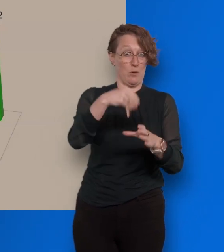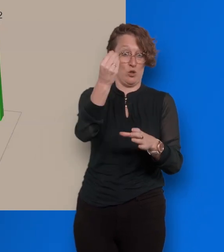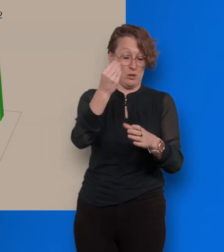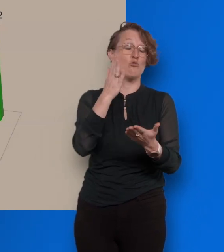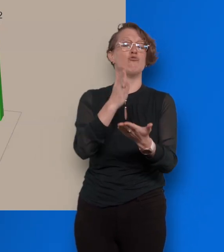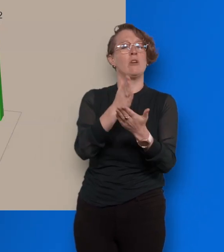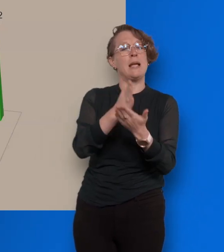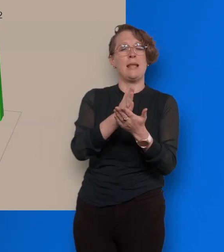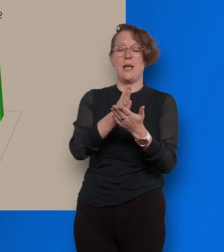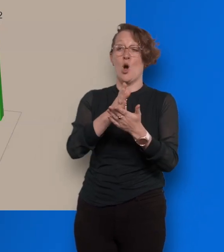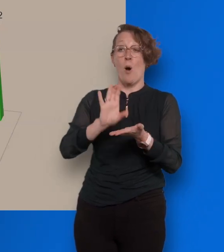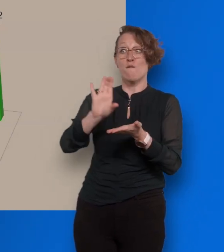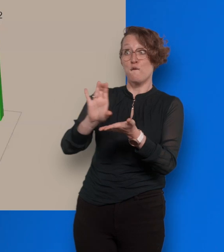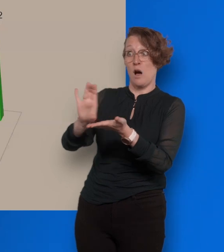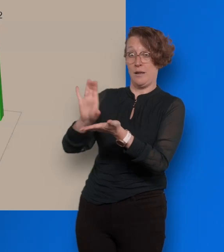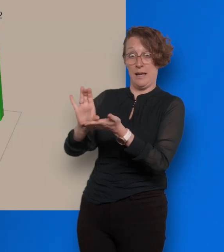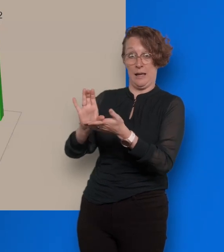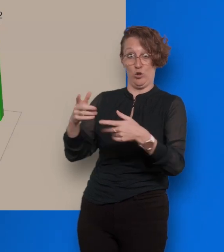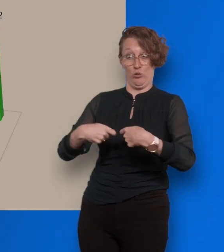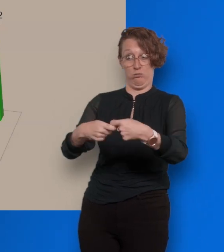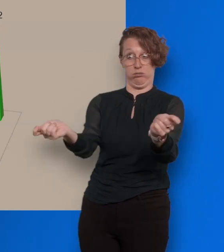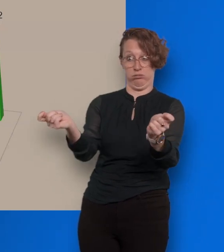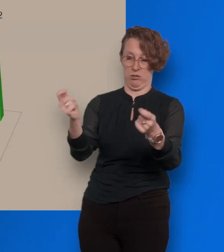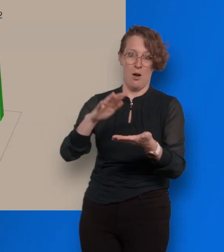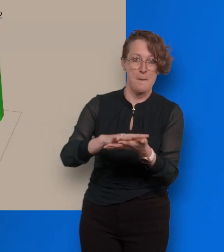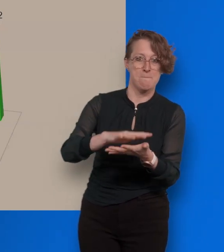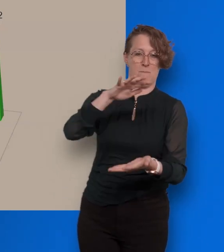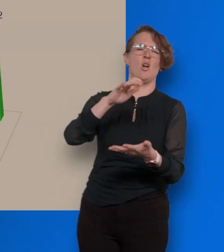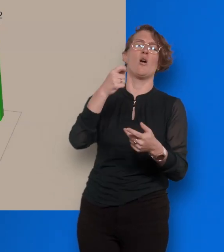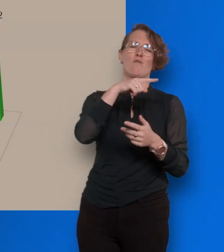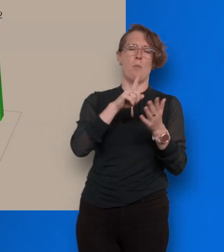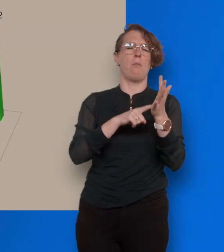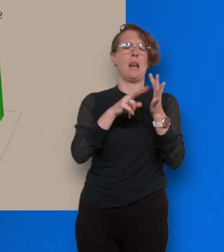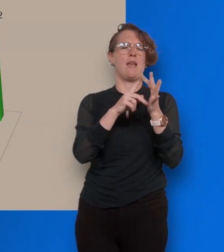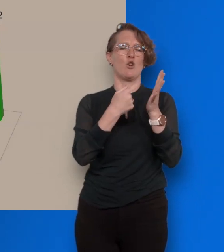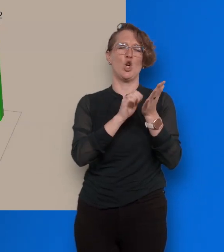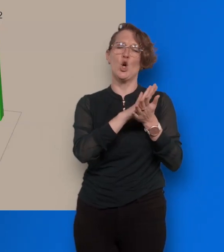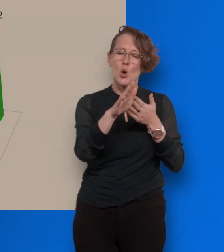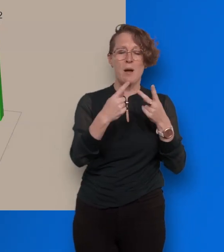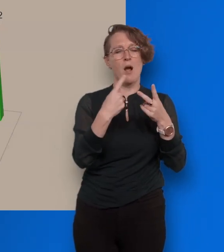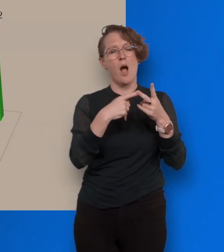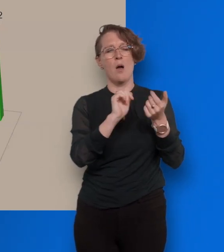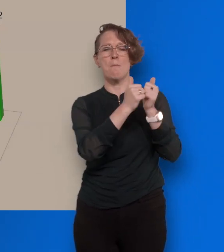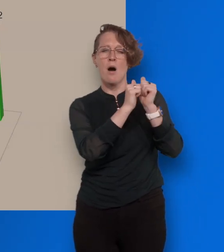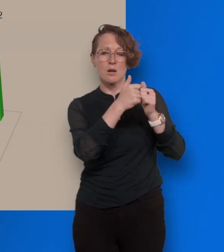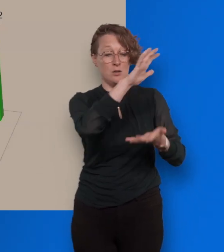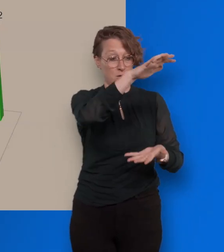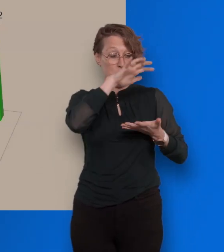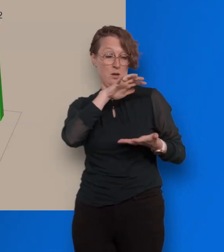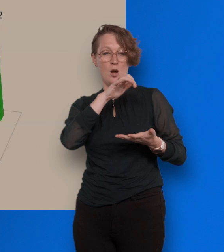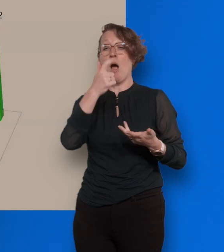with the funding we've been able to obtain from the government, from Leverhulme and from our other partners. We were able to